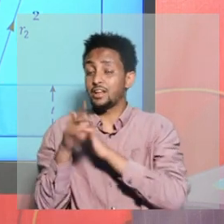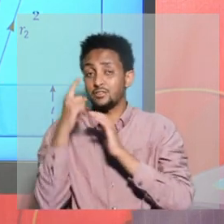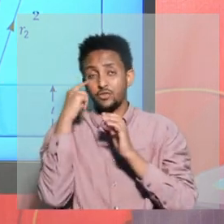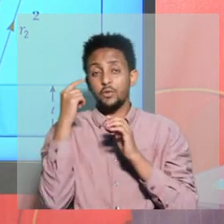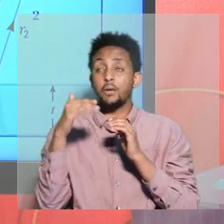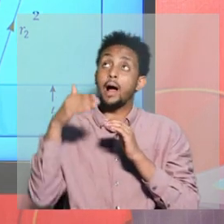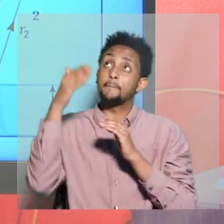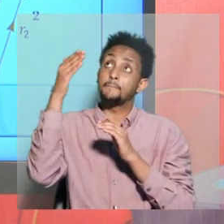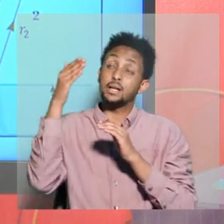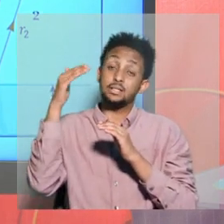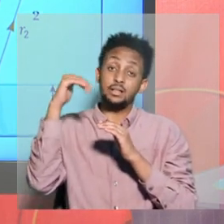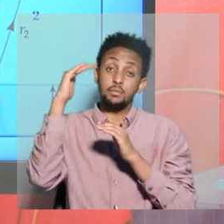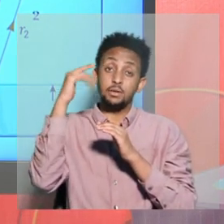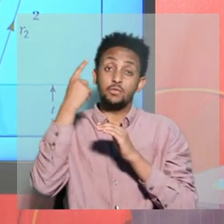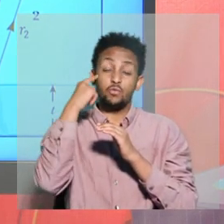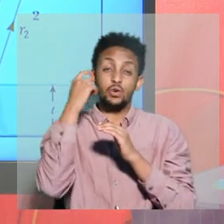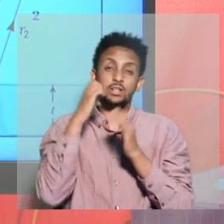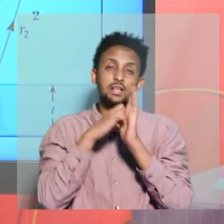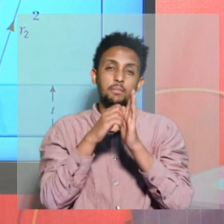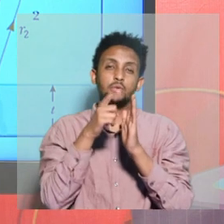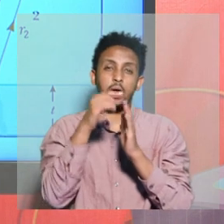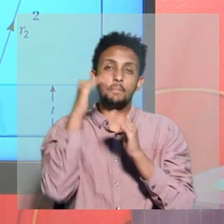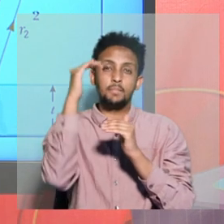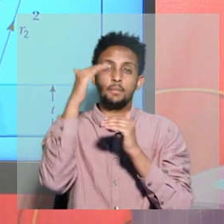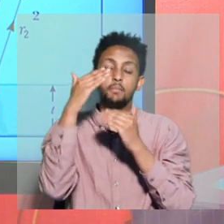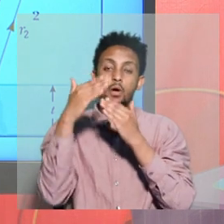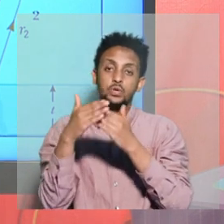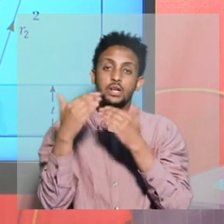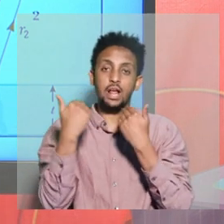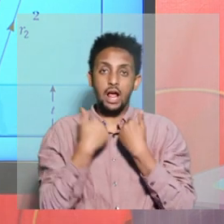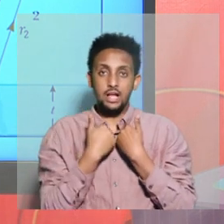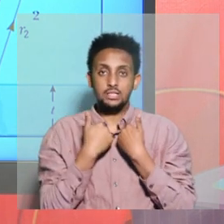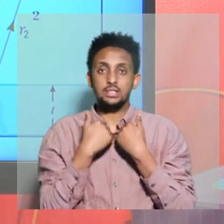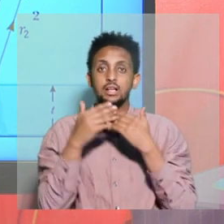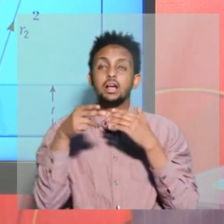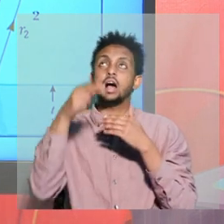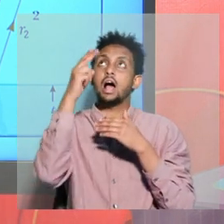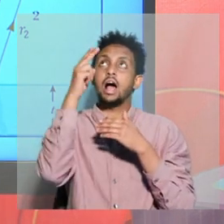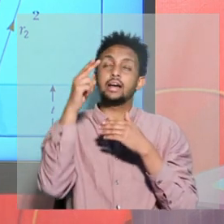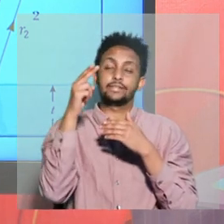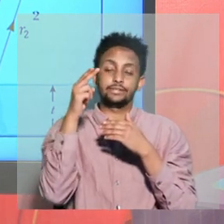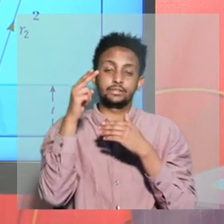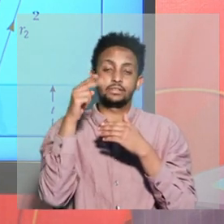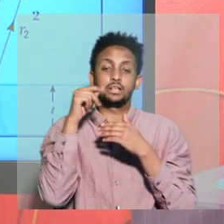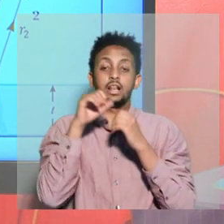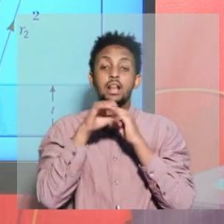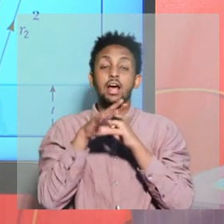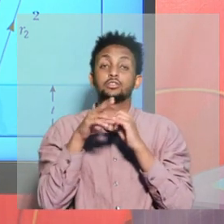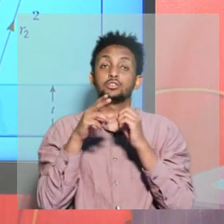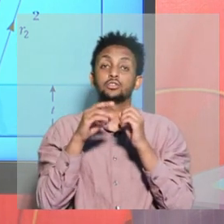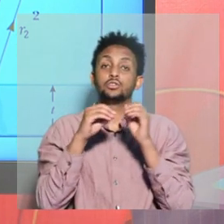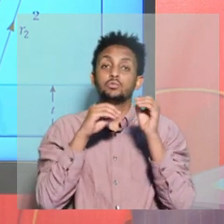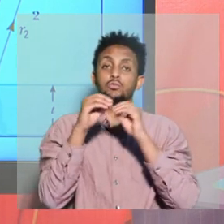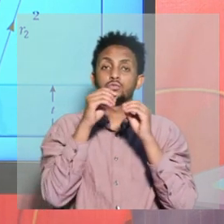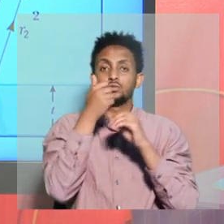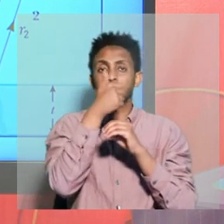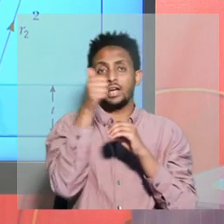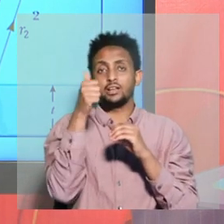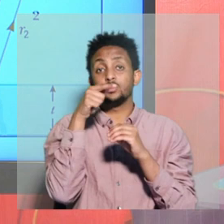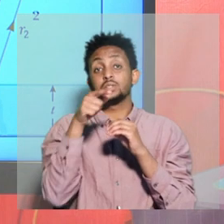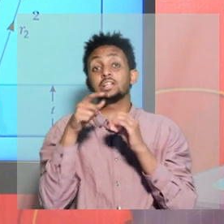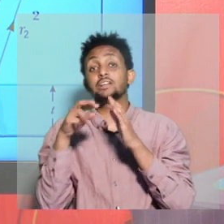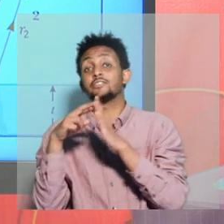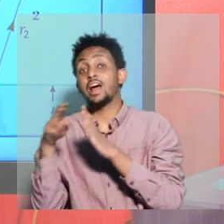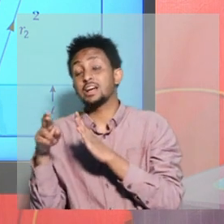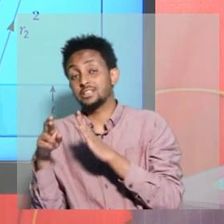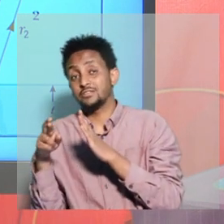the upper boundary, for example, here, the upper boundary has higher refractive. As light moves in air, its